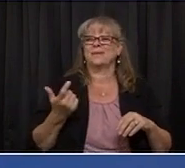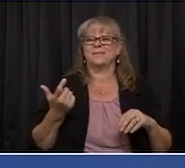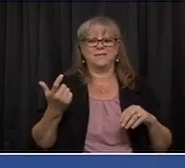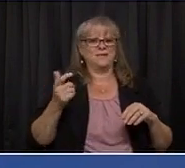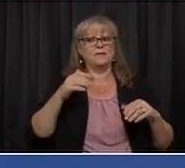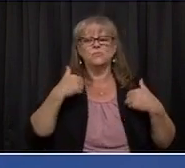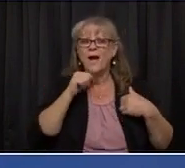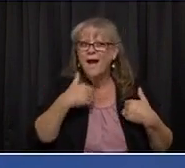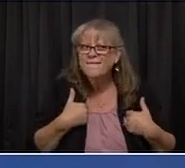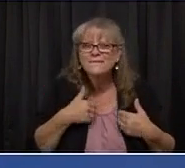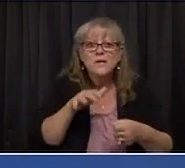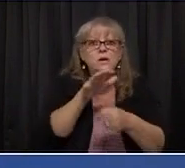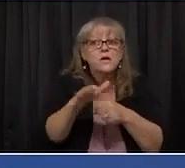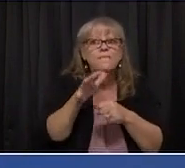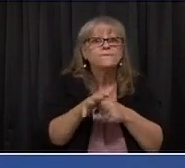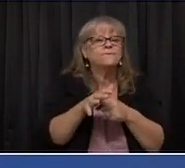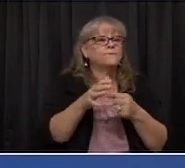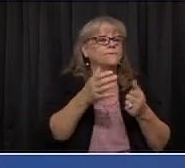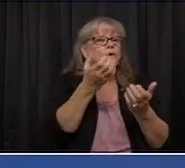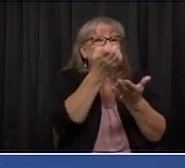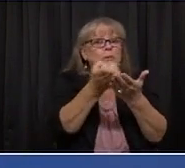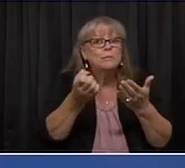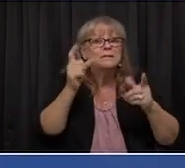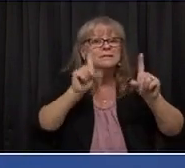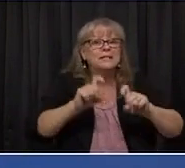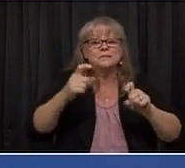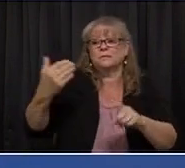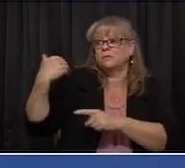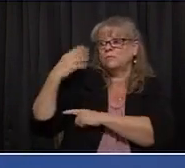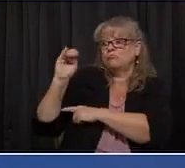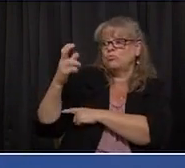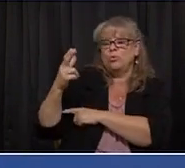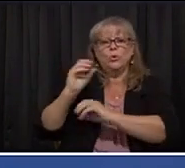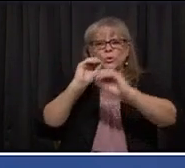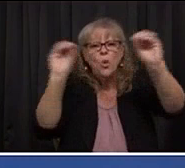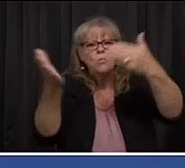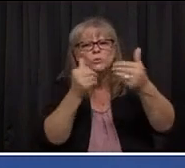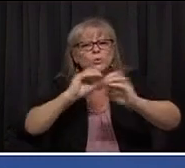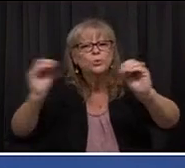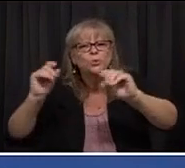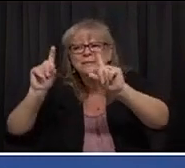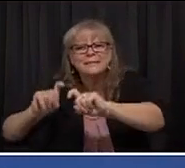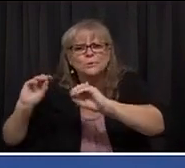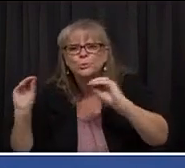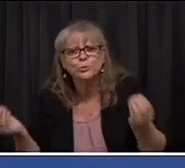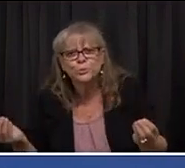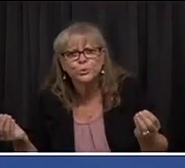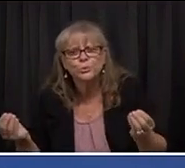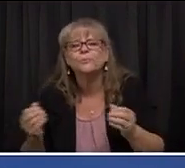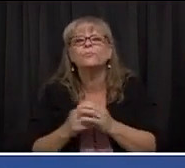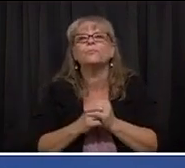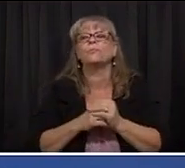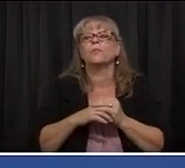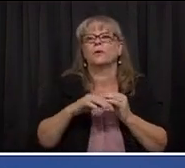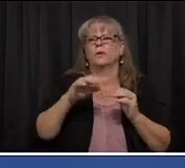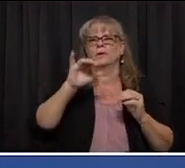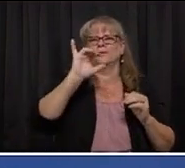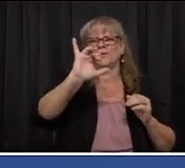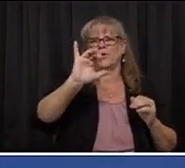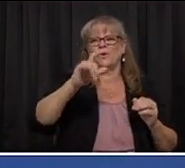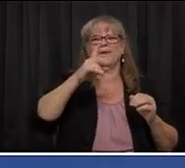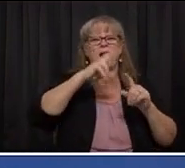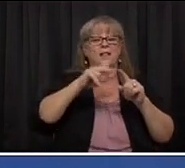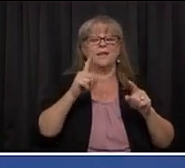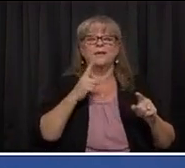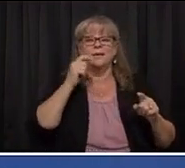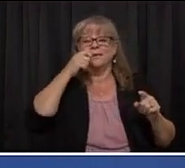swabs to conduct reagent tests. Those tests are more often known as the brain tickle test. I took one in front of